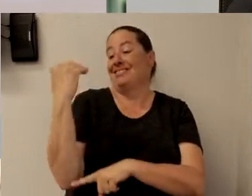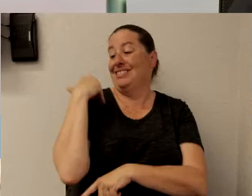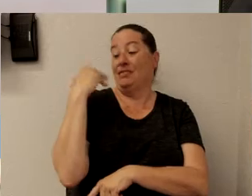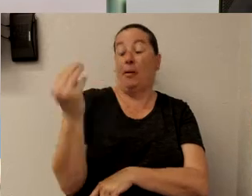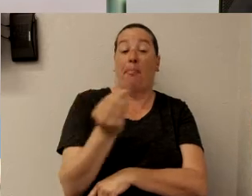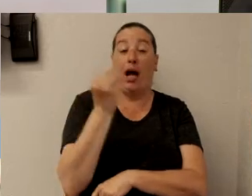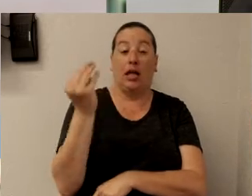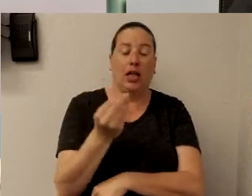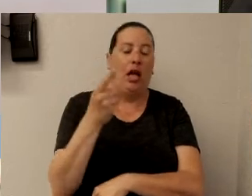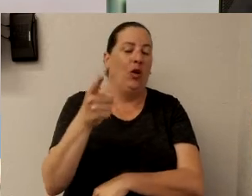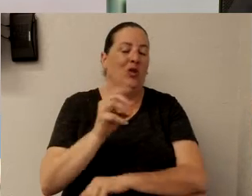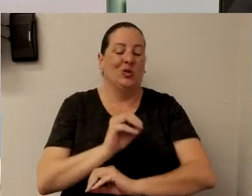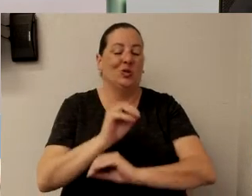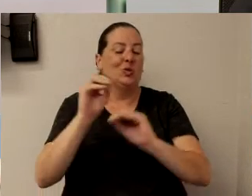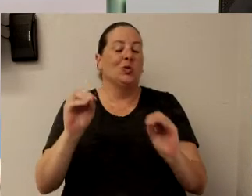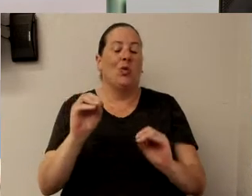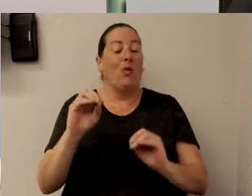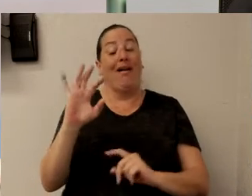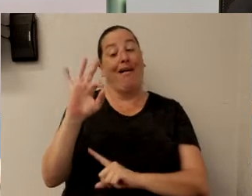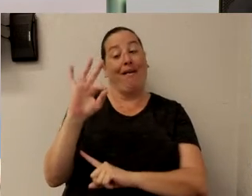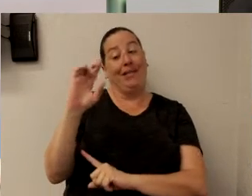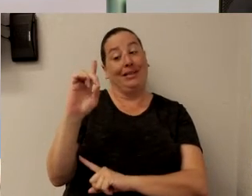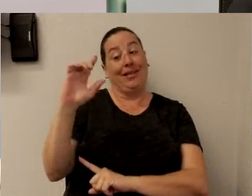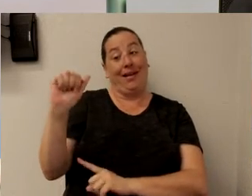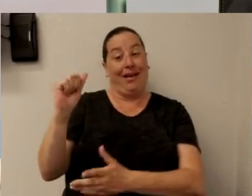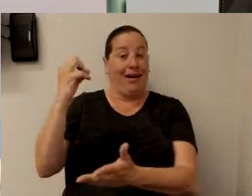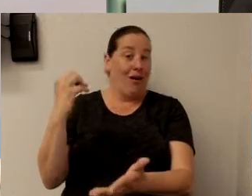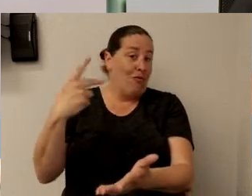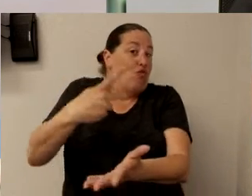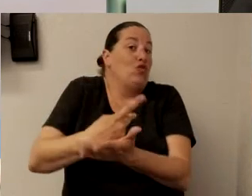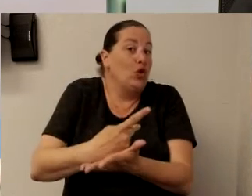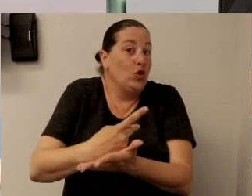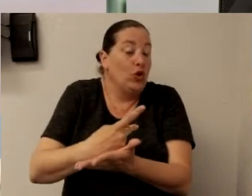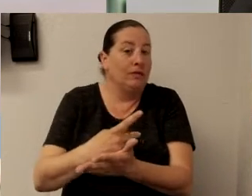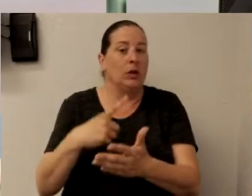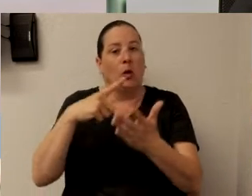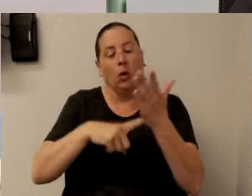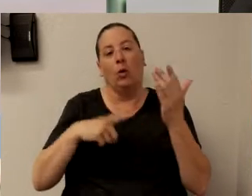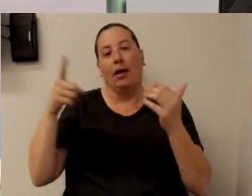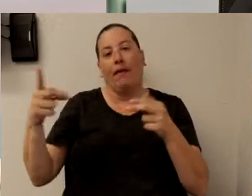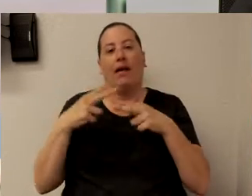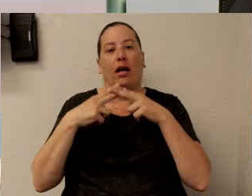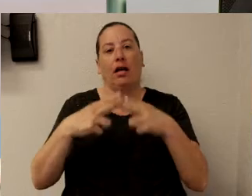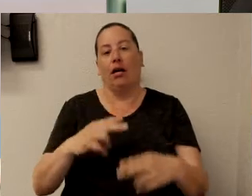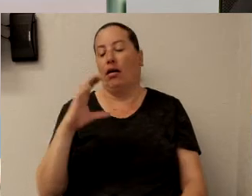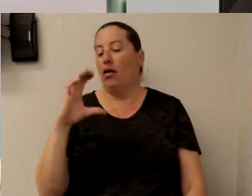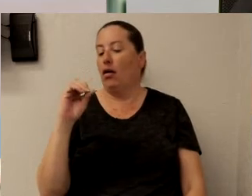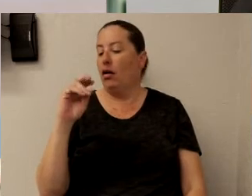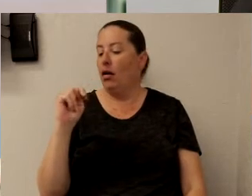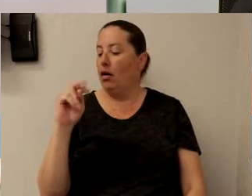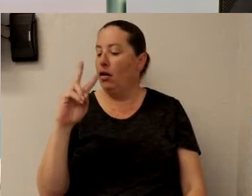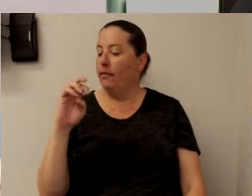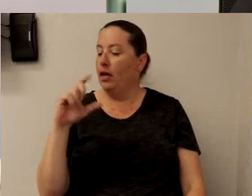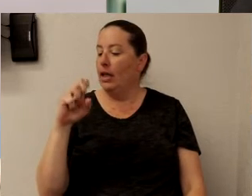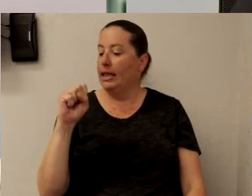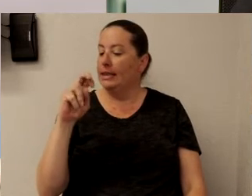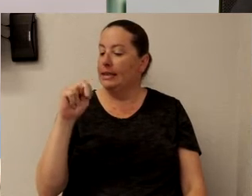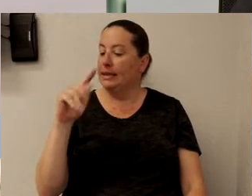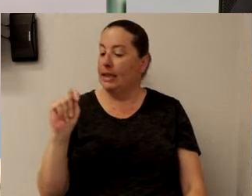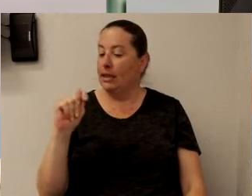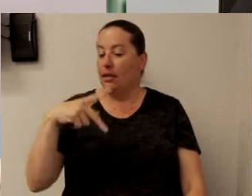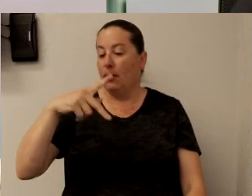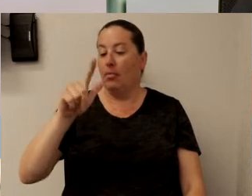no FDA approved what they call convalescent plasma or hyperimmune